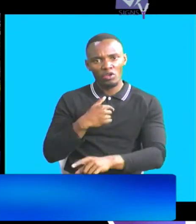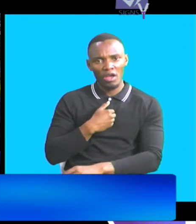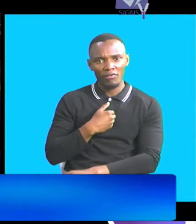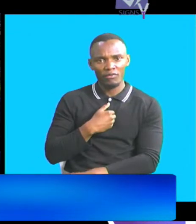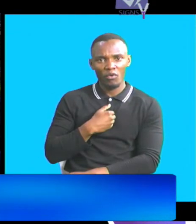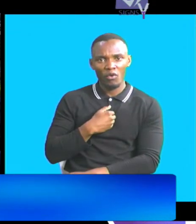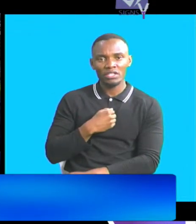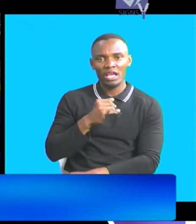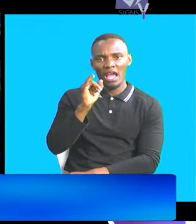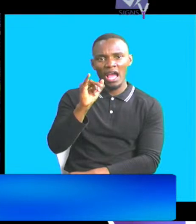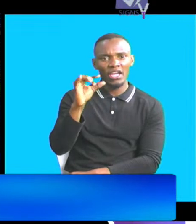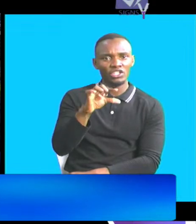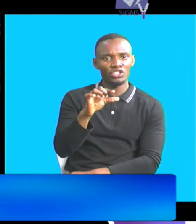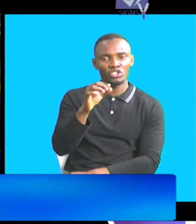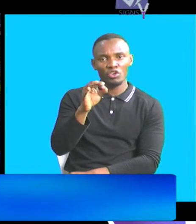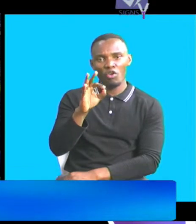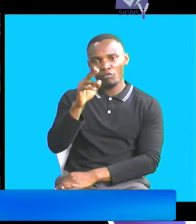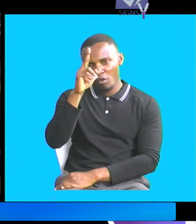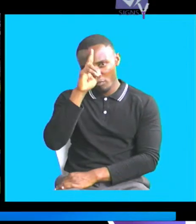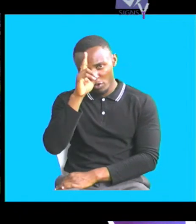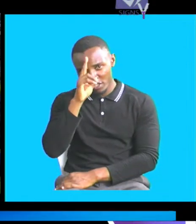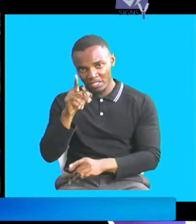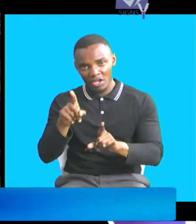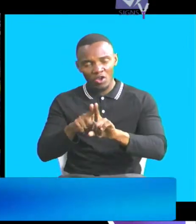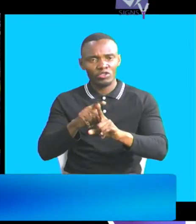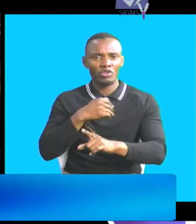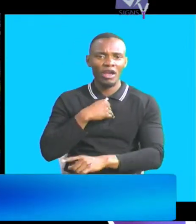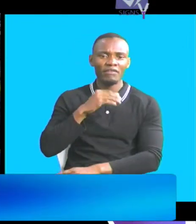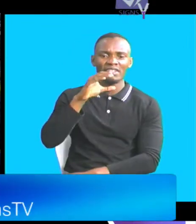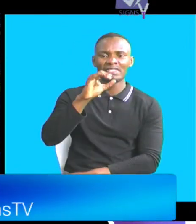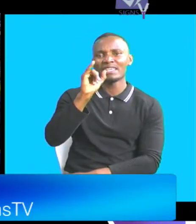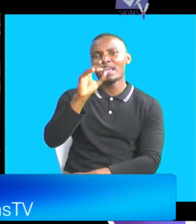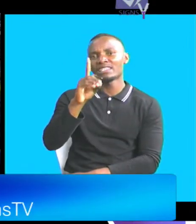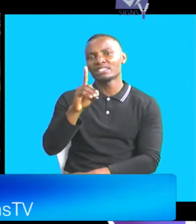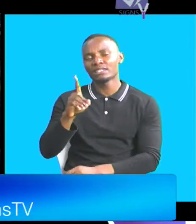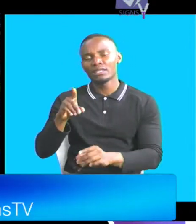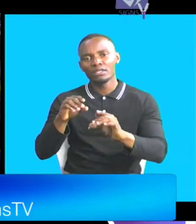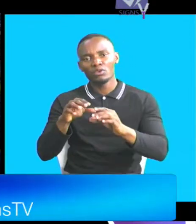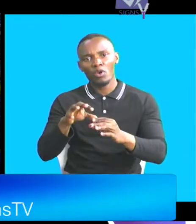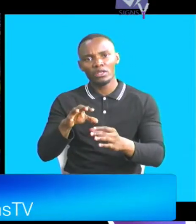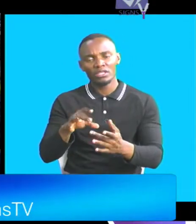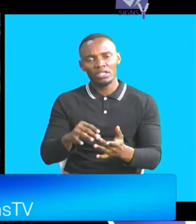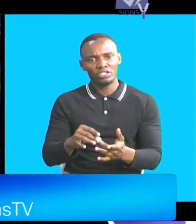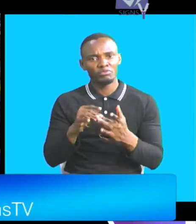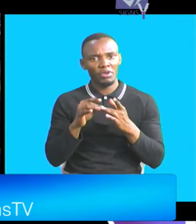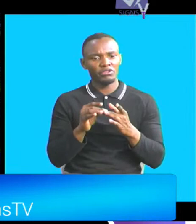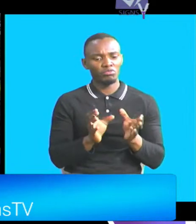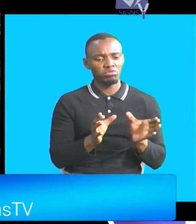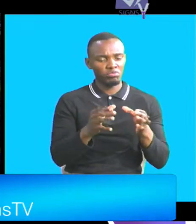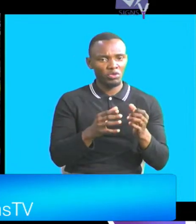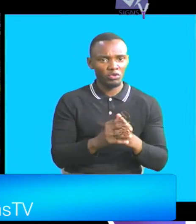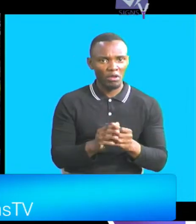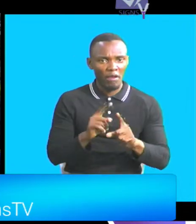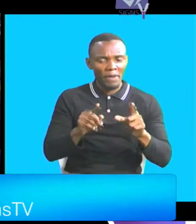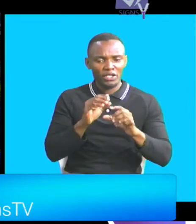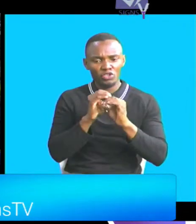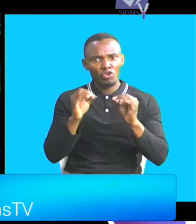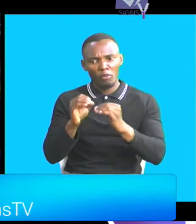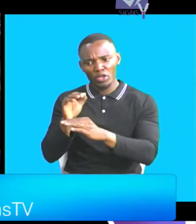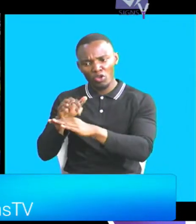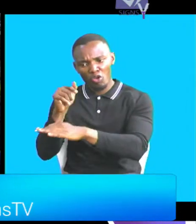Police, kuko na CID Special Branch, na hakuna mtu alimuita amwambie